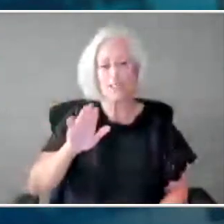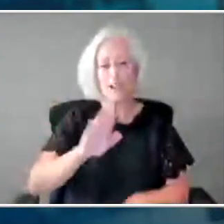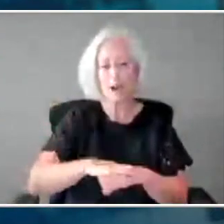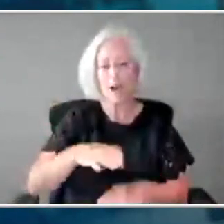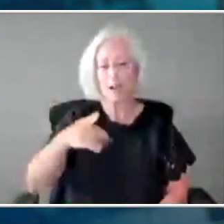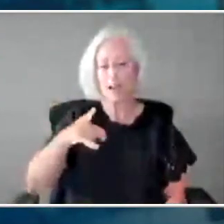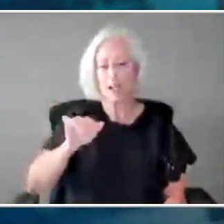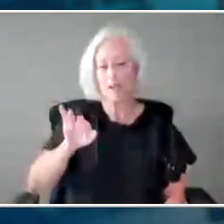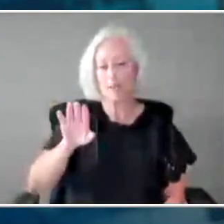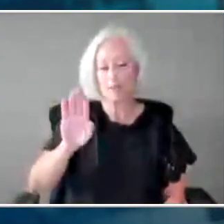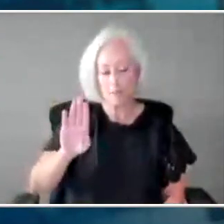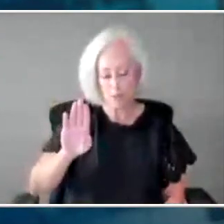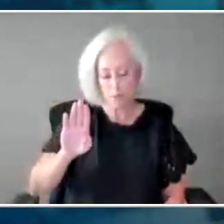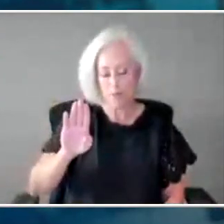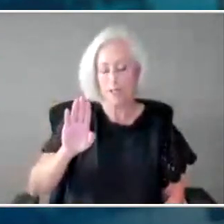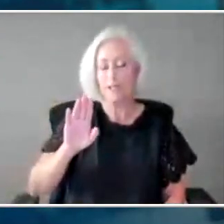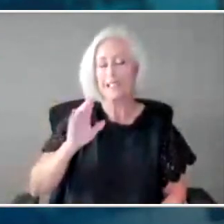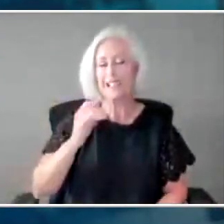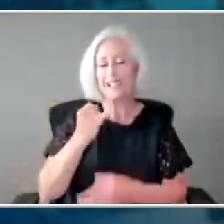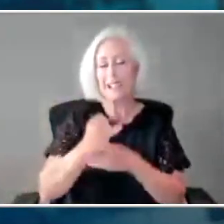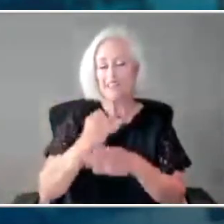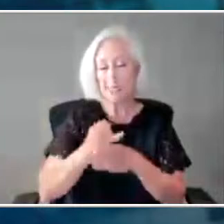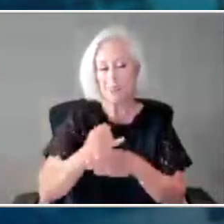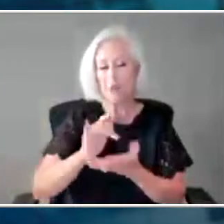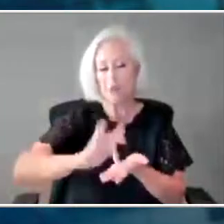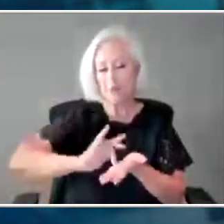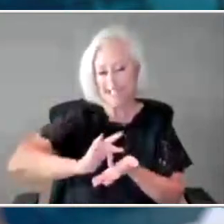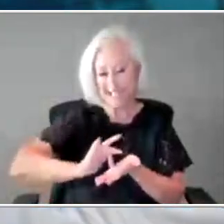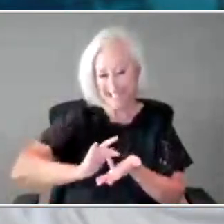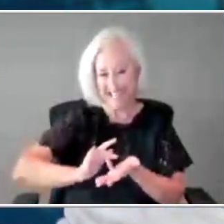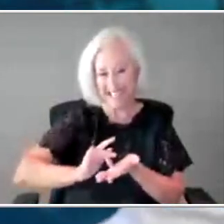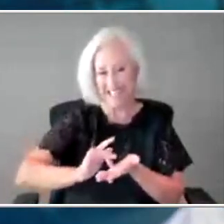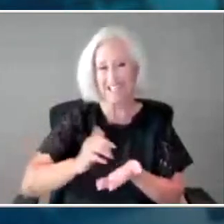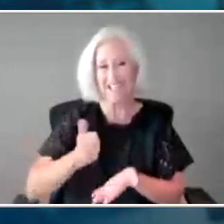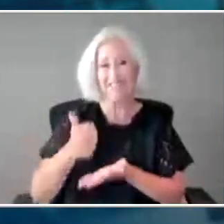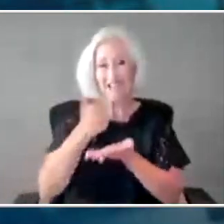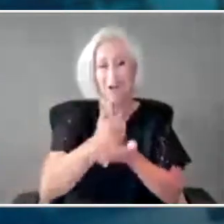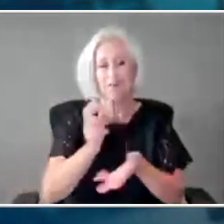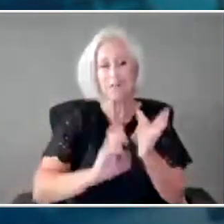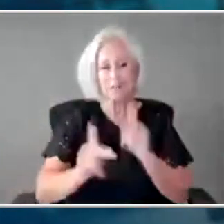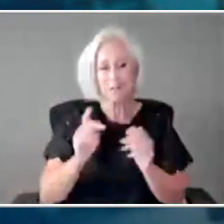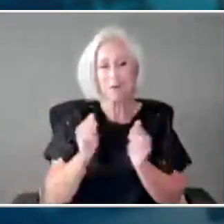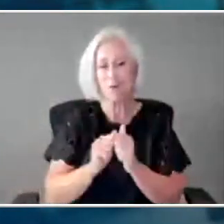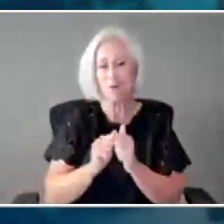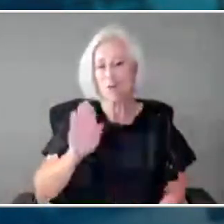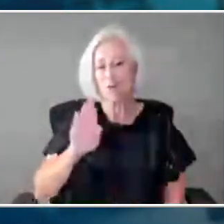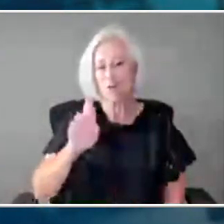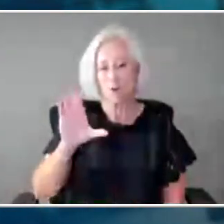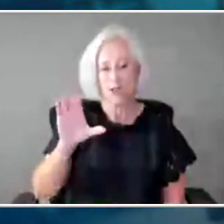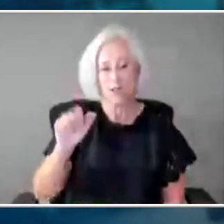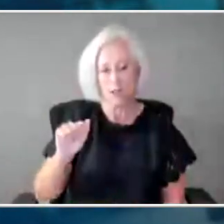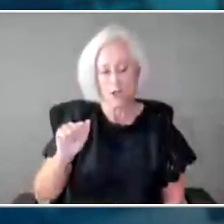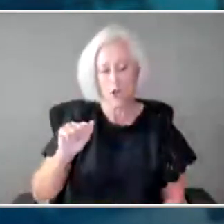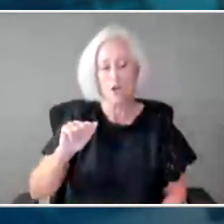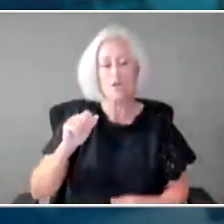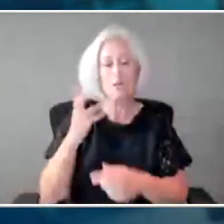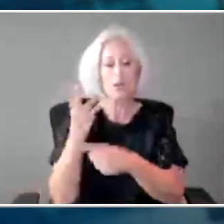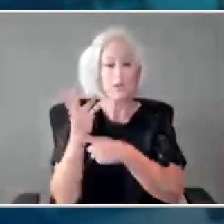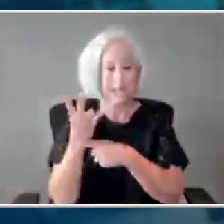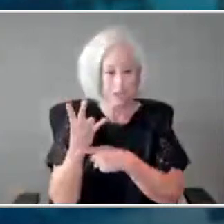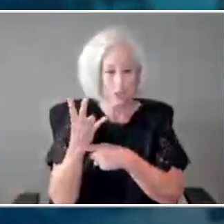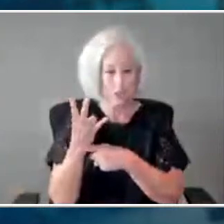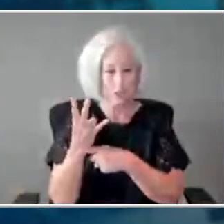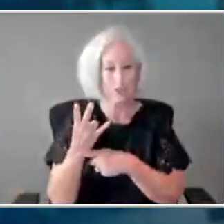that medication we were talking about that works well for patients with a BRCA mutation, which Tracey has. So, you know, we are both working from the ovarian